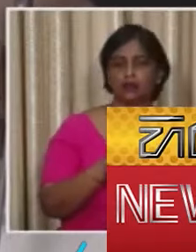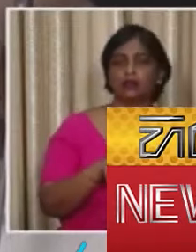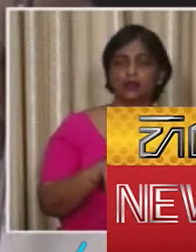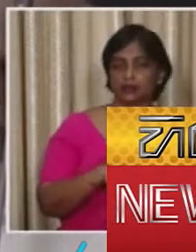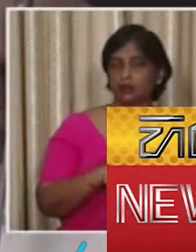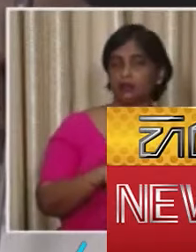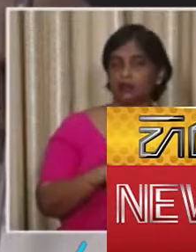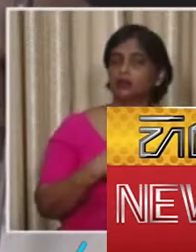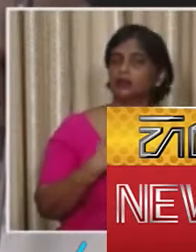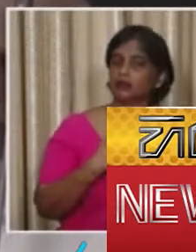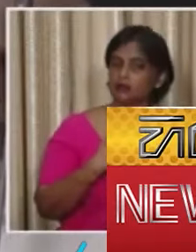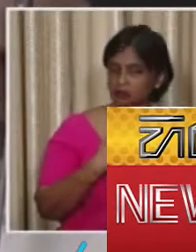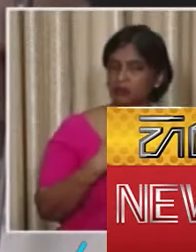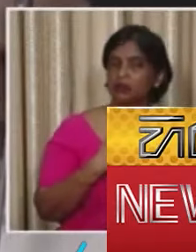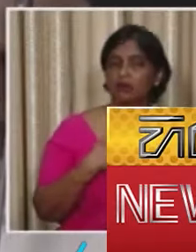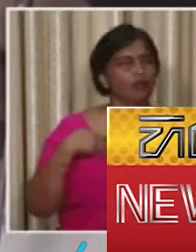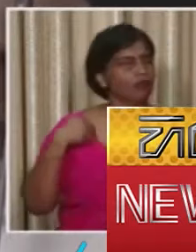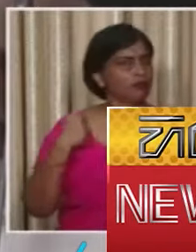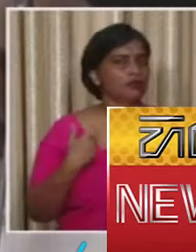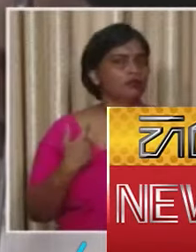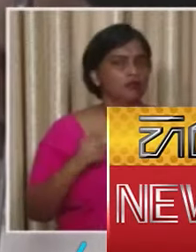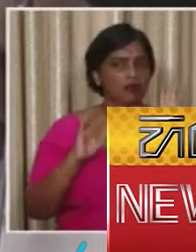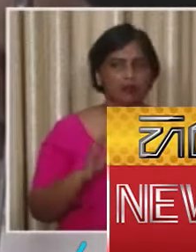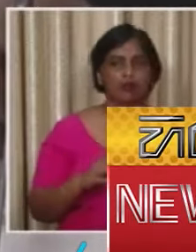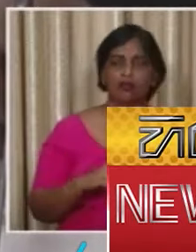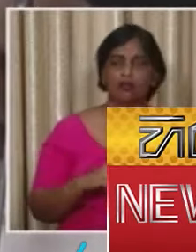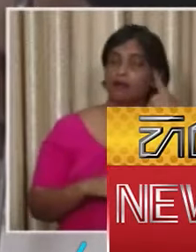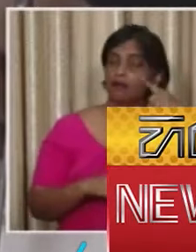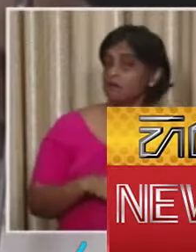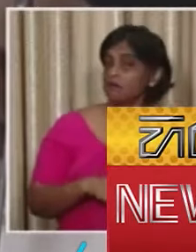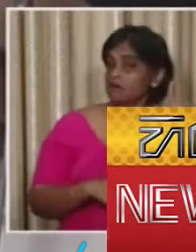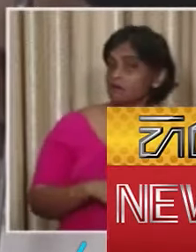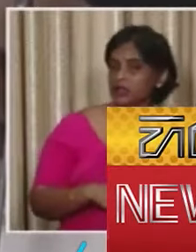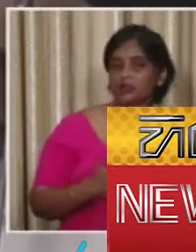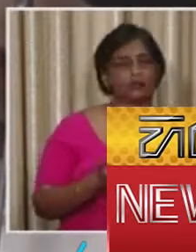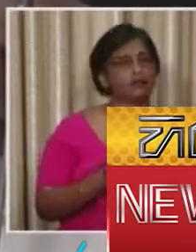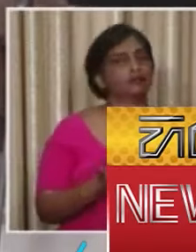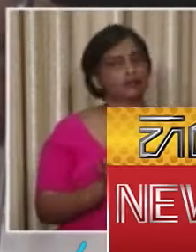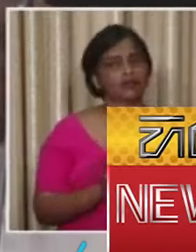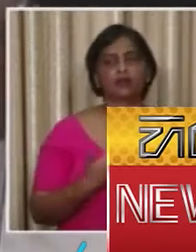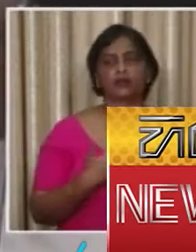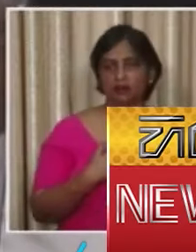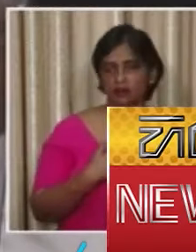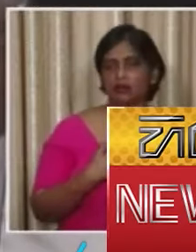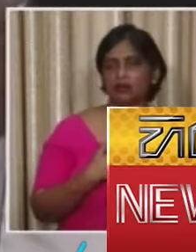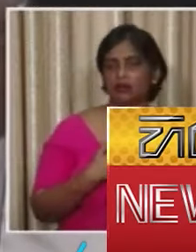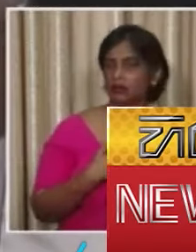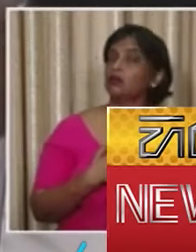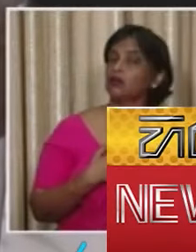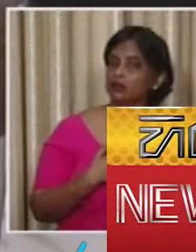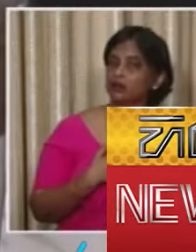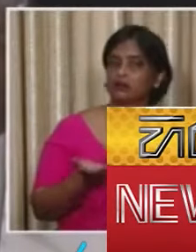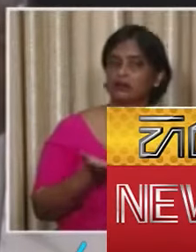debt restructuring should give us the confidence and encouragement to move forward on this path of economic recovery towards the goal